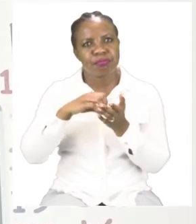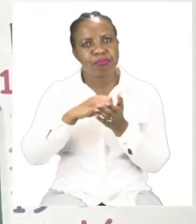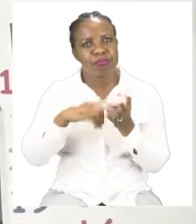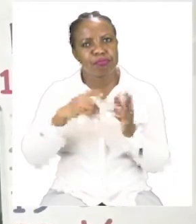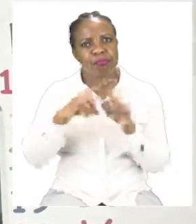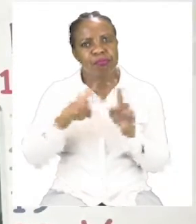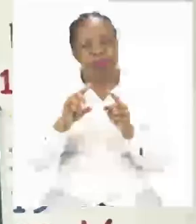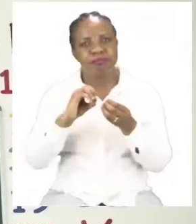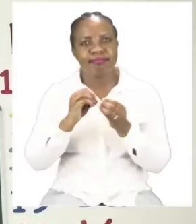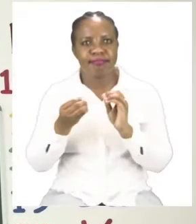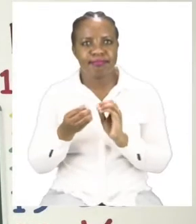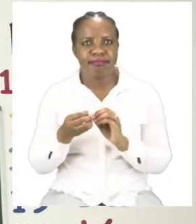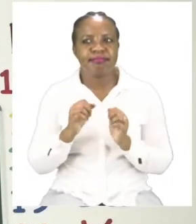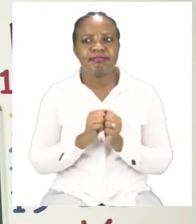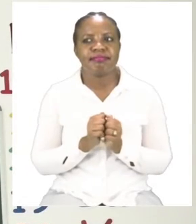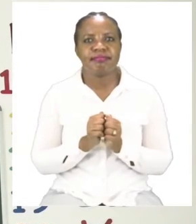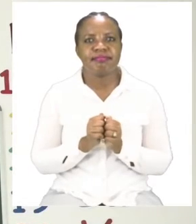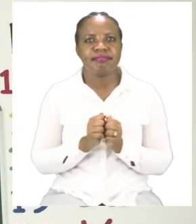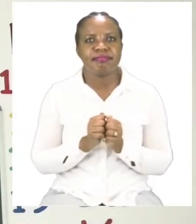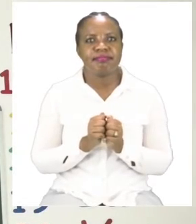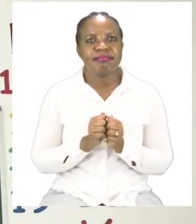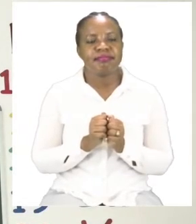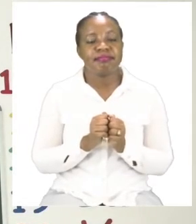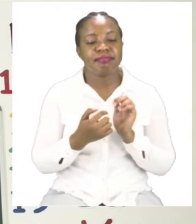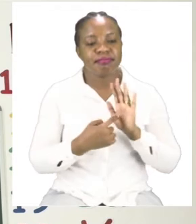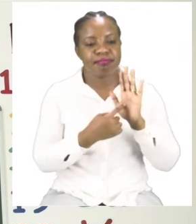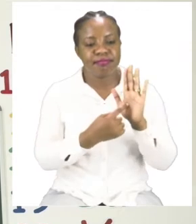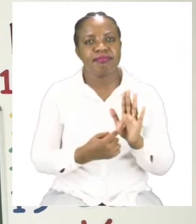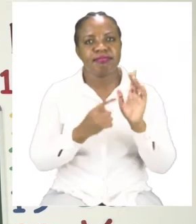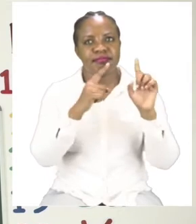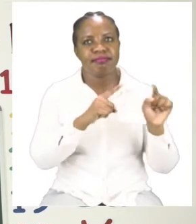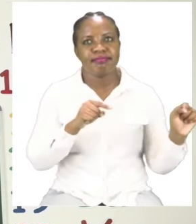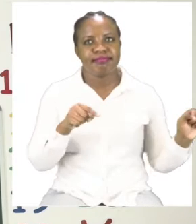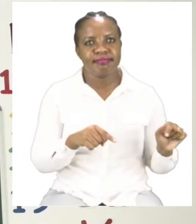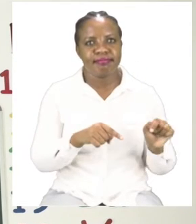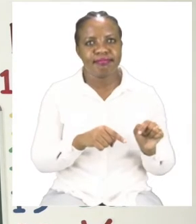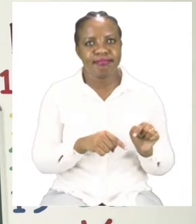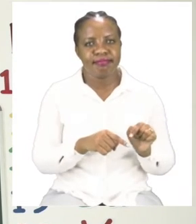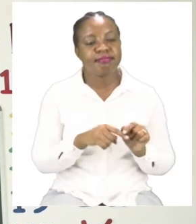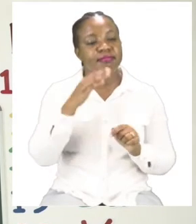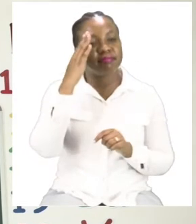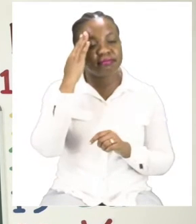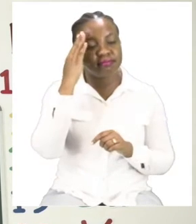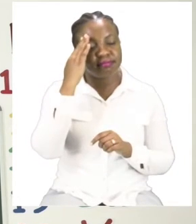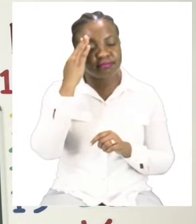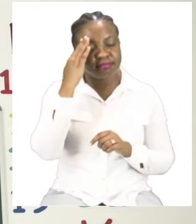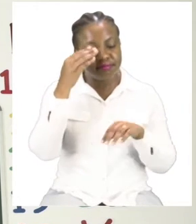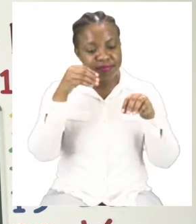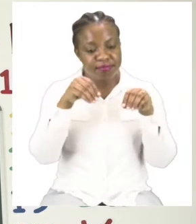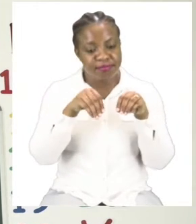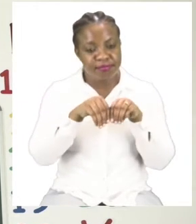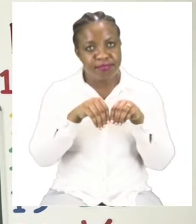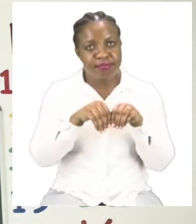look. So, we know that if we are doing bonds, that we are going to be having